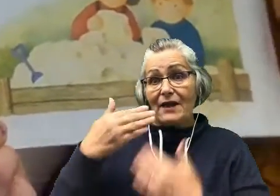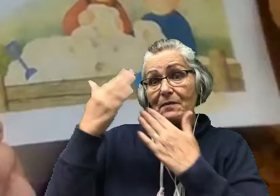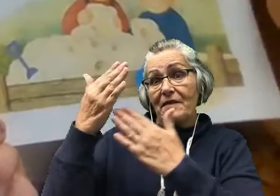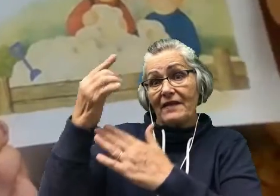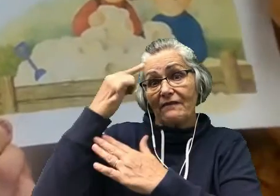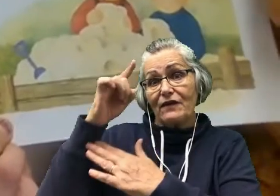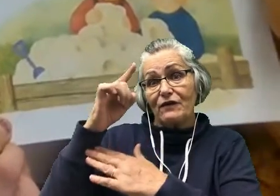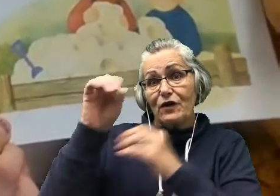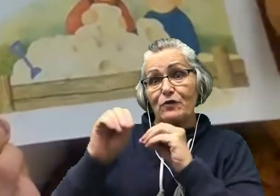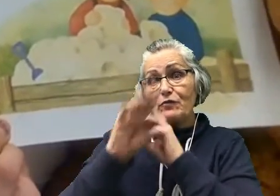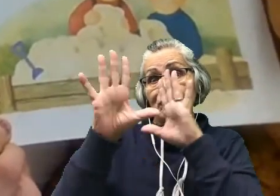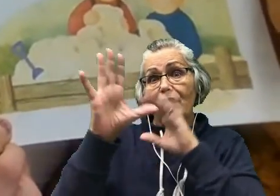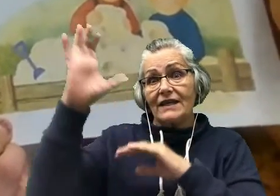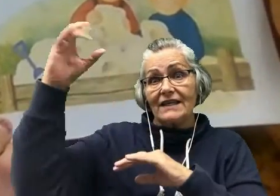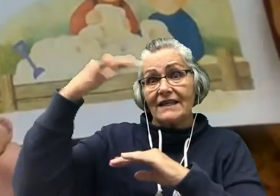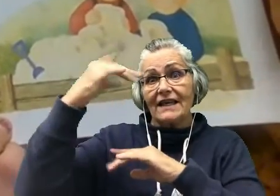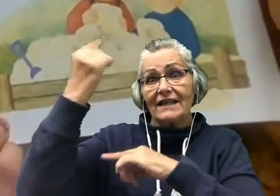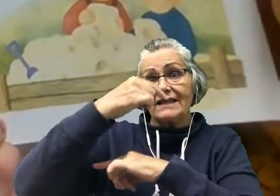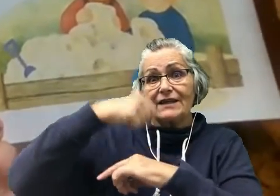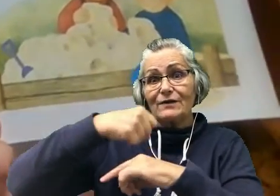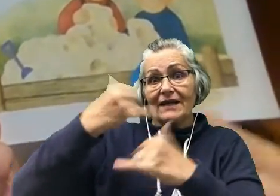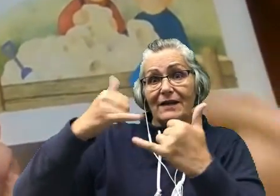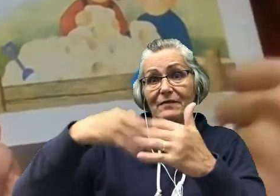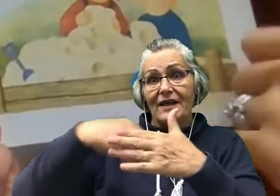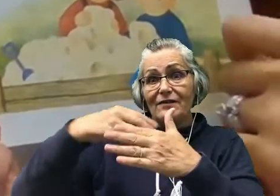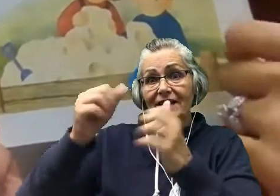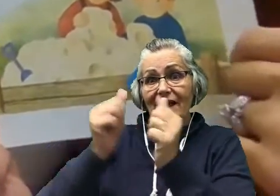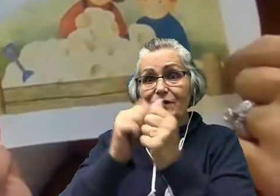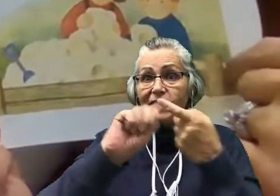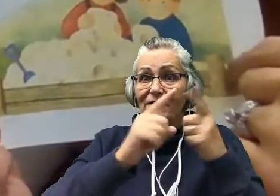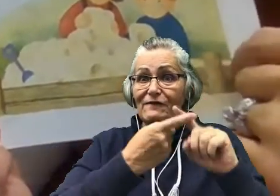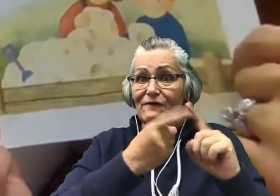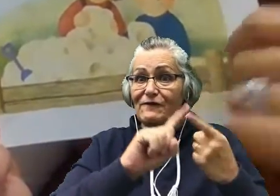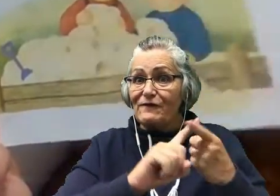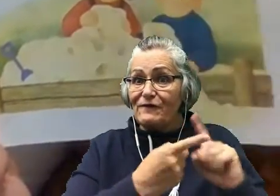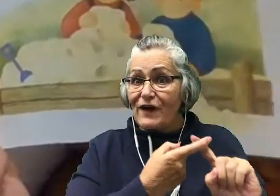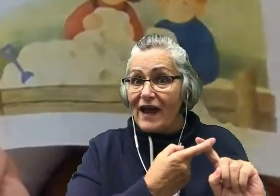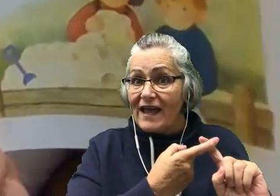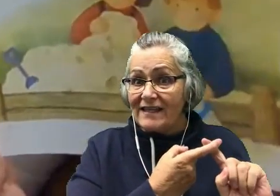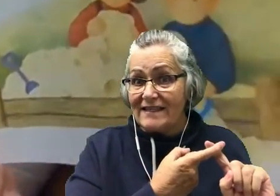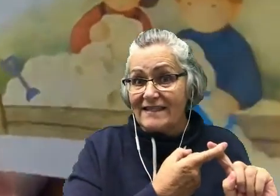I am thankful for bright sunny days when I can play outside with my friends.